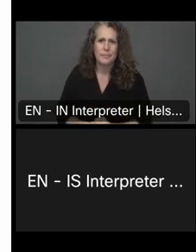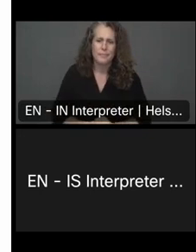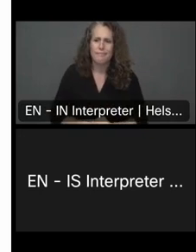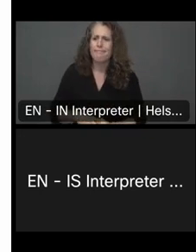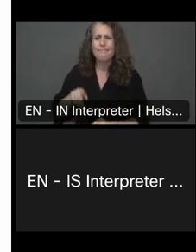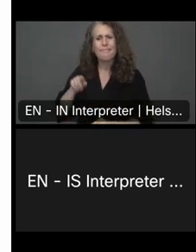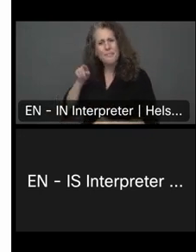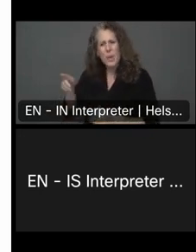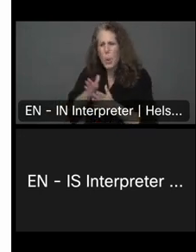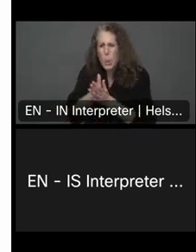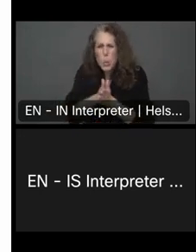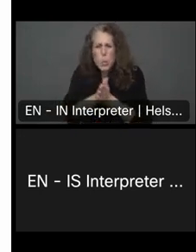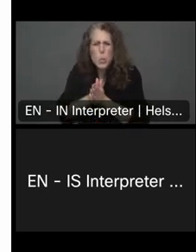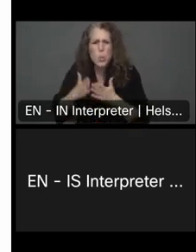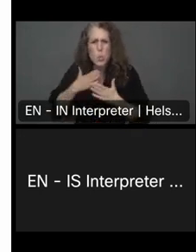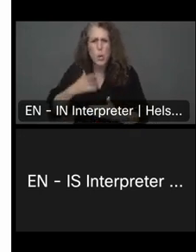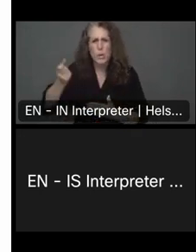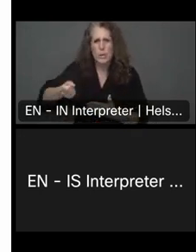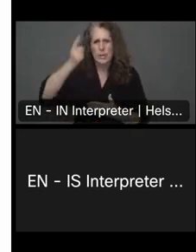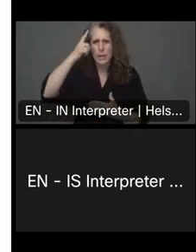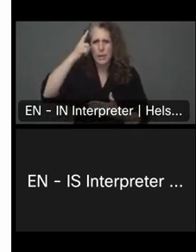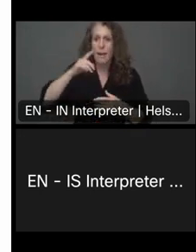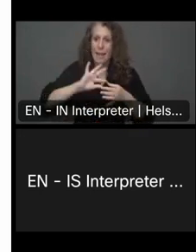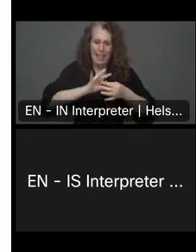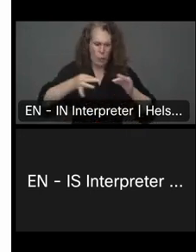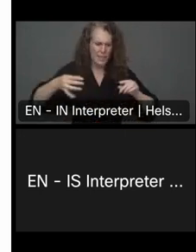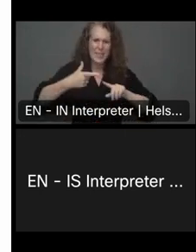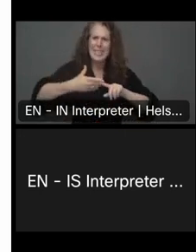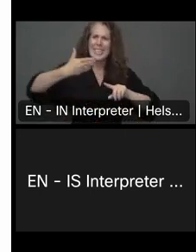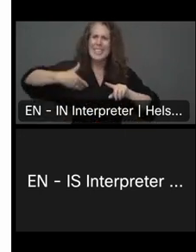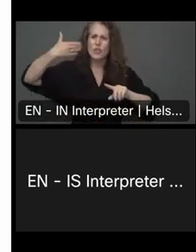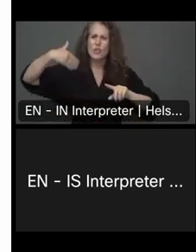interest in the history of our discipline and its philosophical underpinnings.